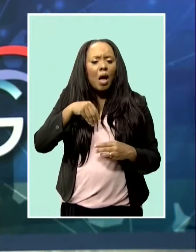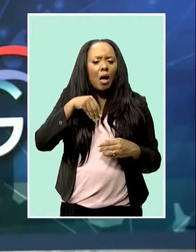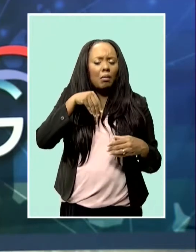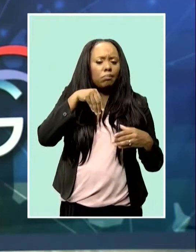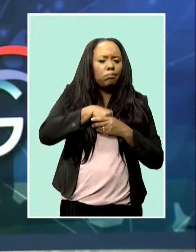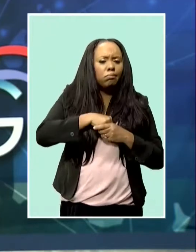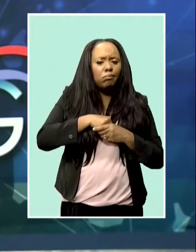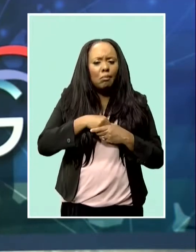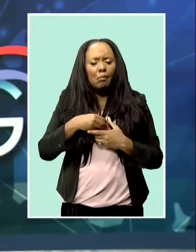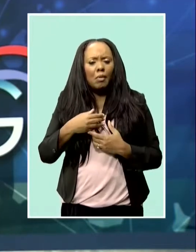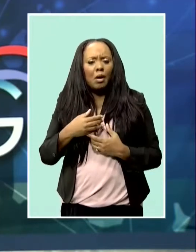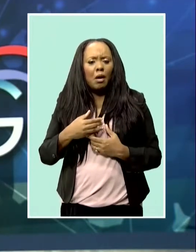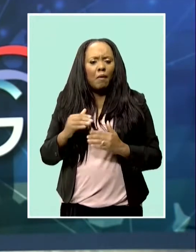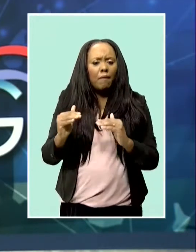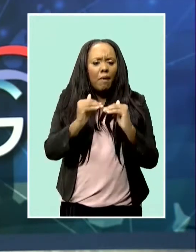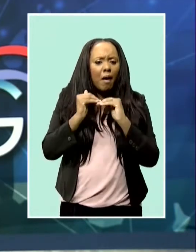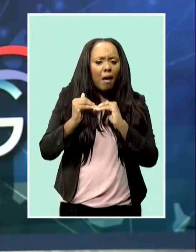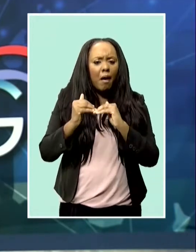for fairness and justice,